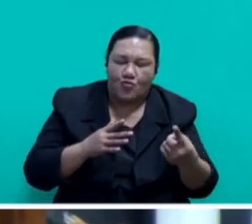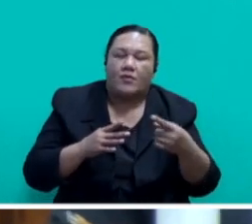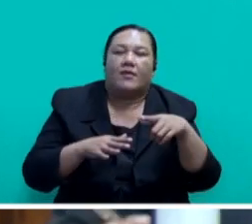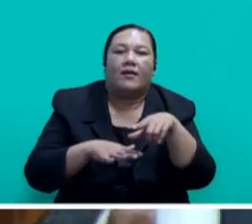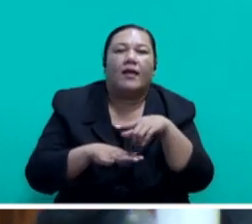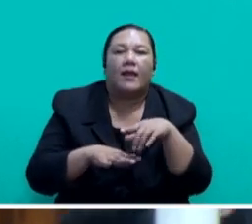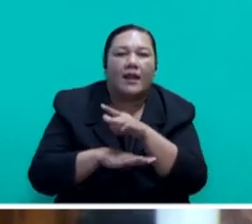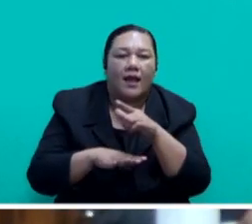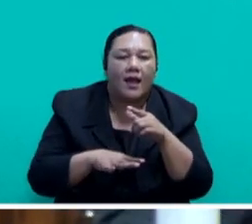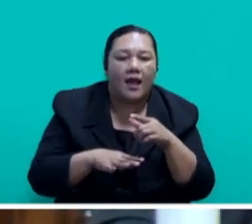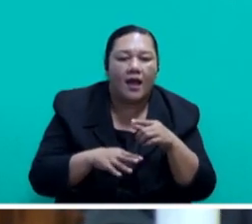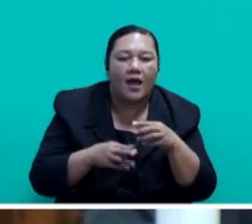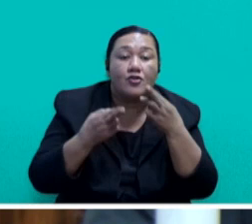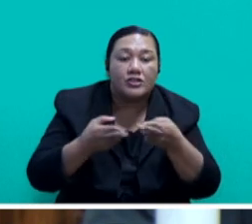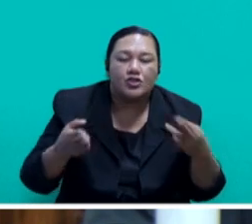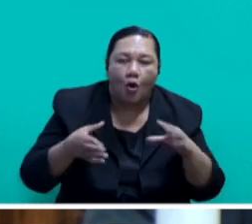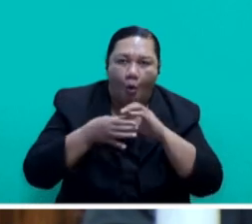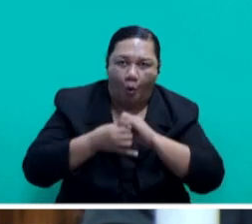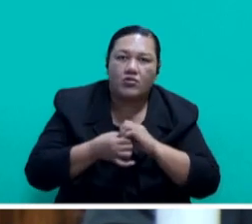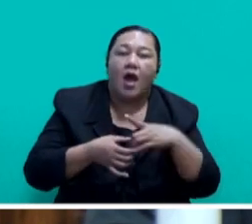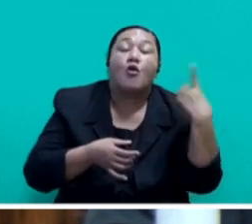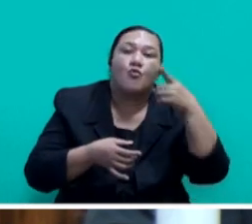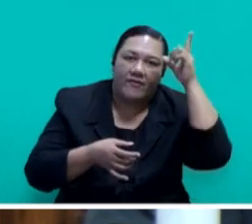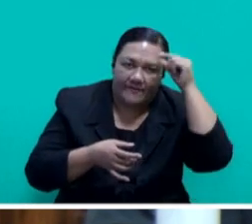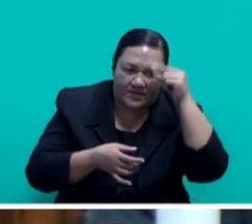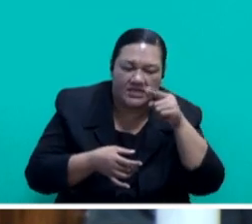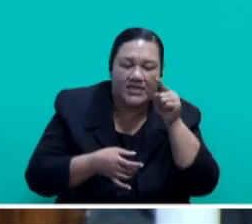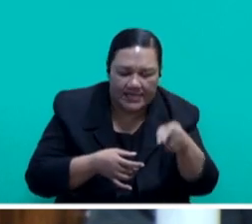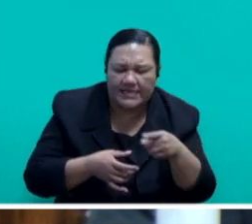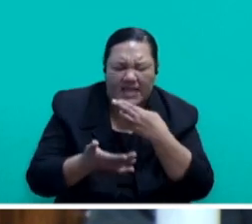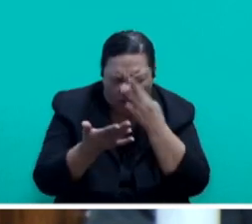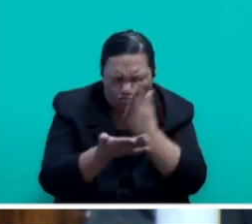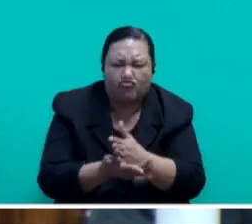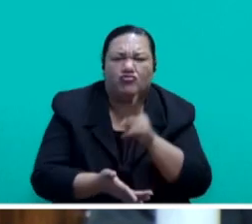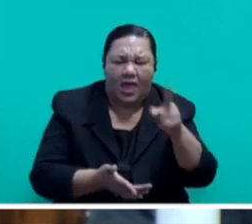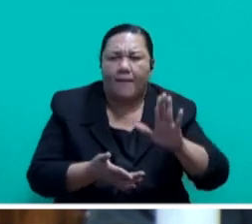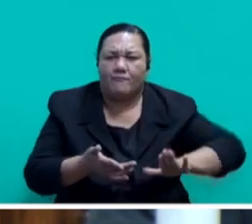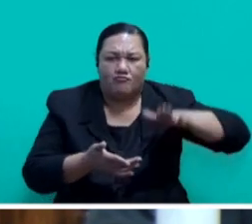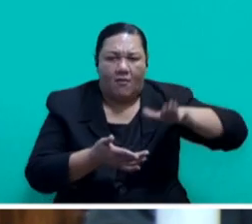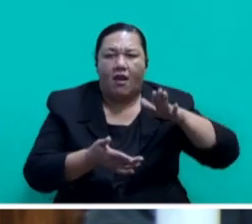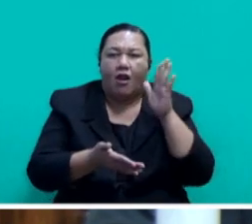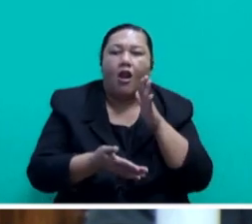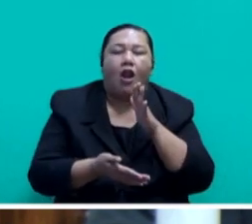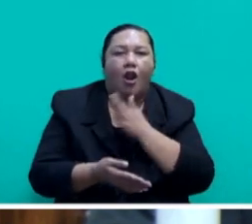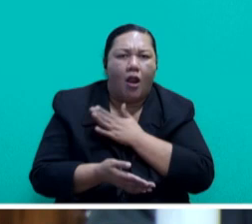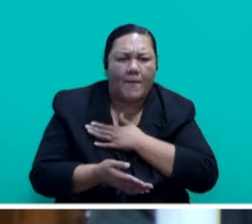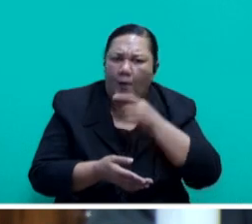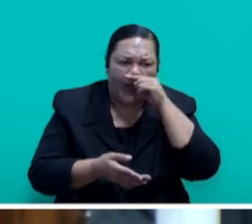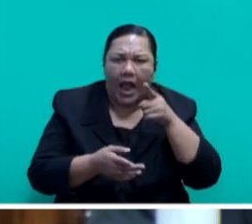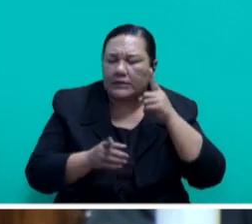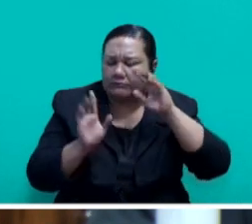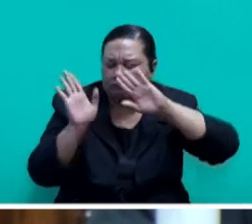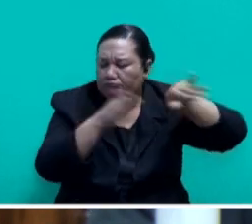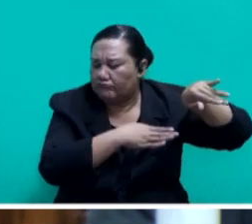the burden of hardship. This is a reality, Mr. Speaker, sir, and we cannot turn away from, and it's our